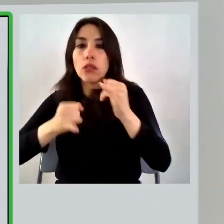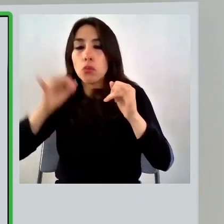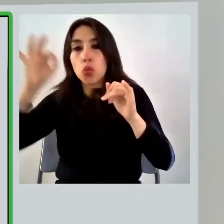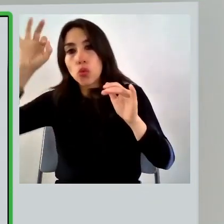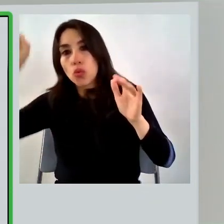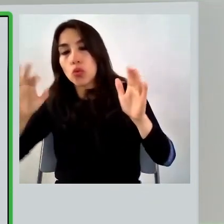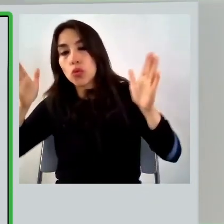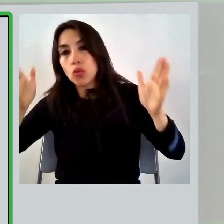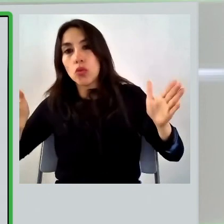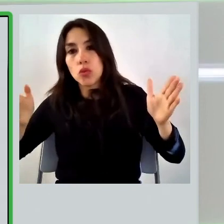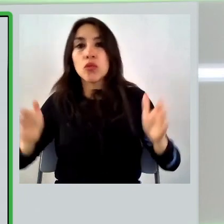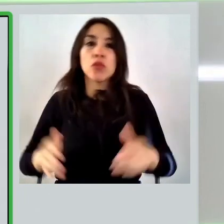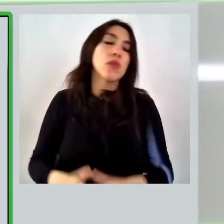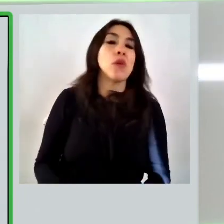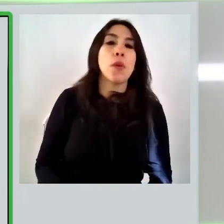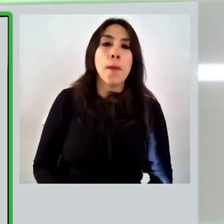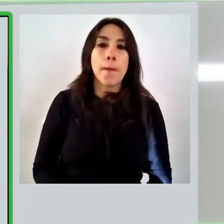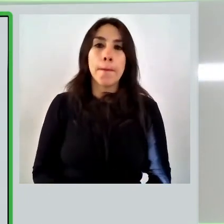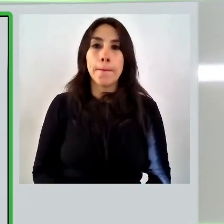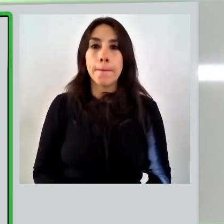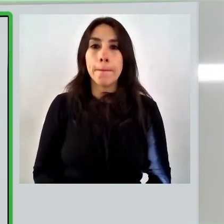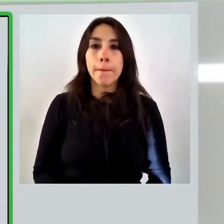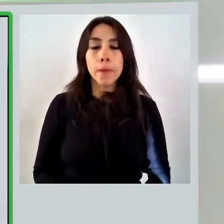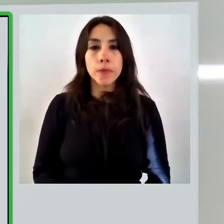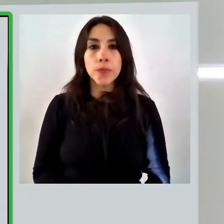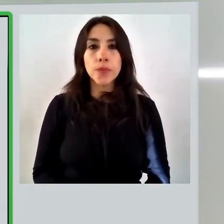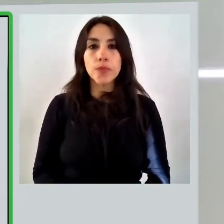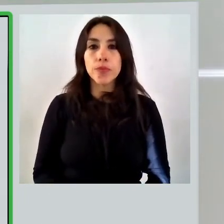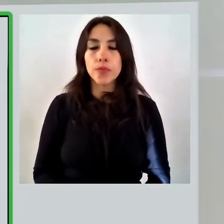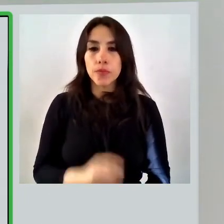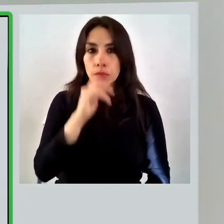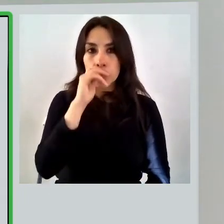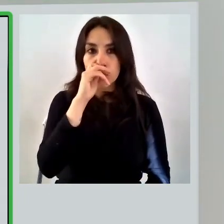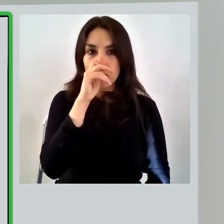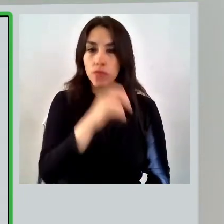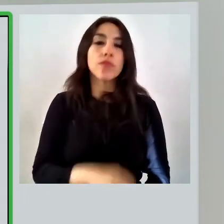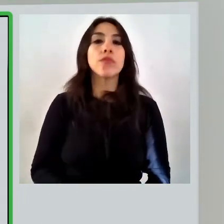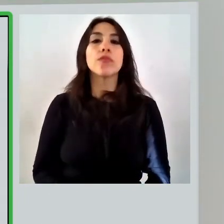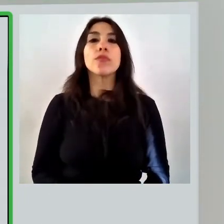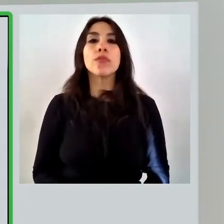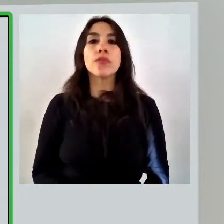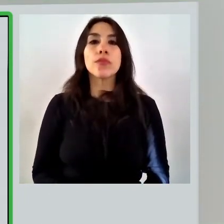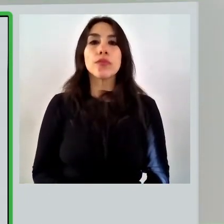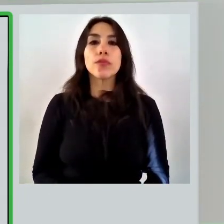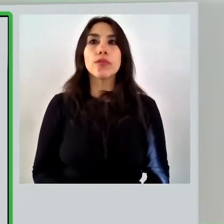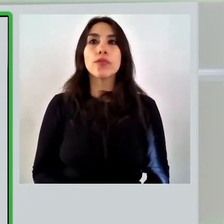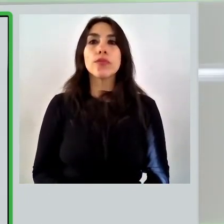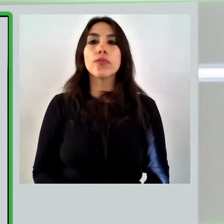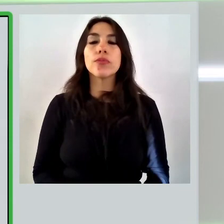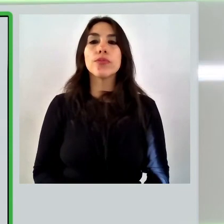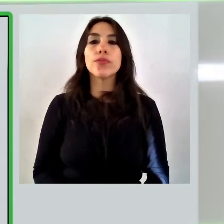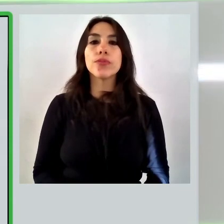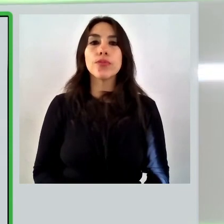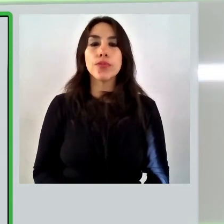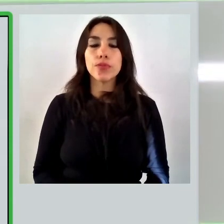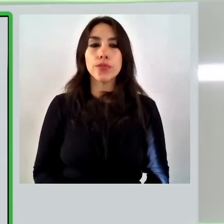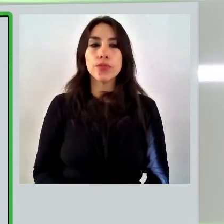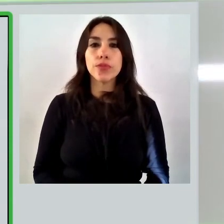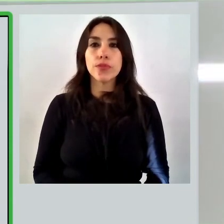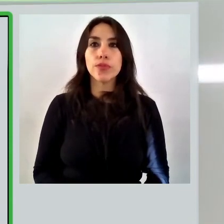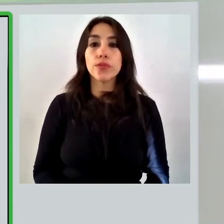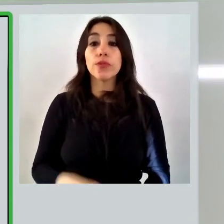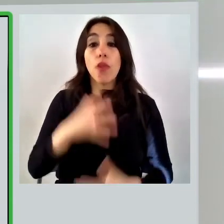to top workplace comparing, right, top to the bottom. And similar gains in areas such as stronger career